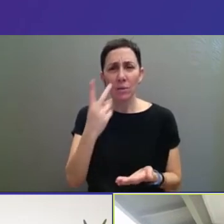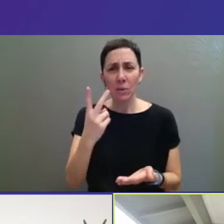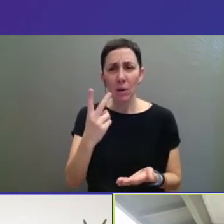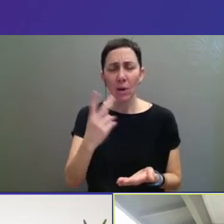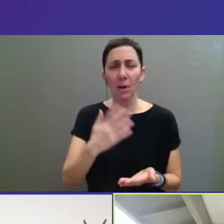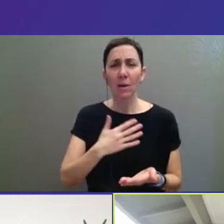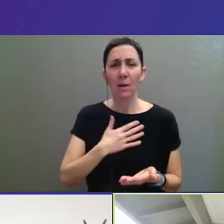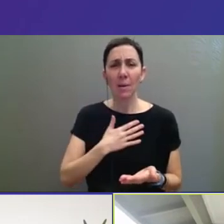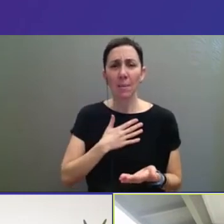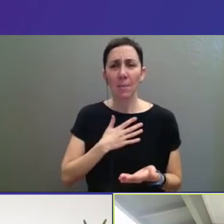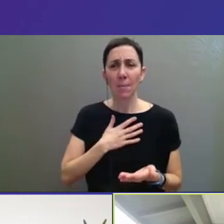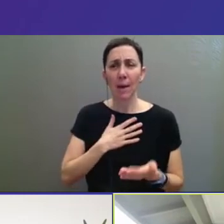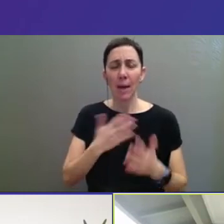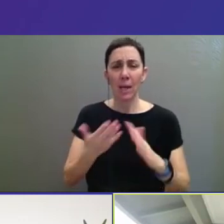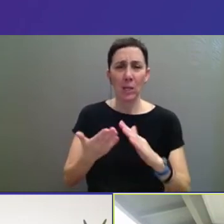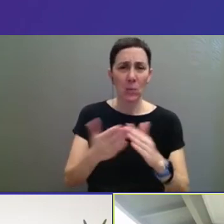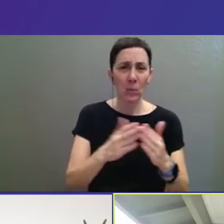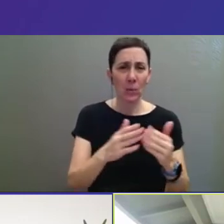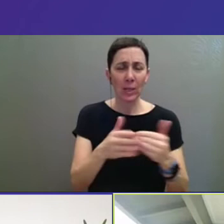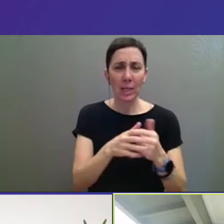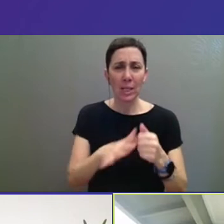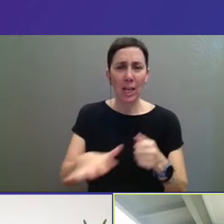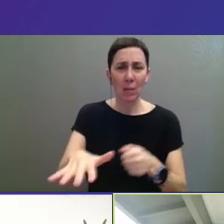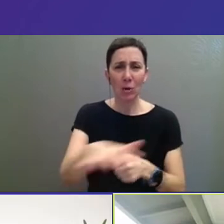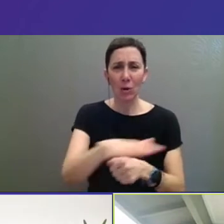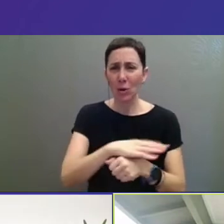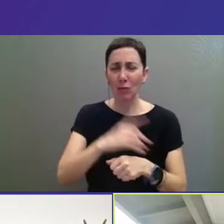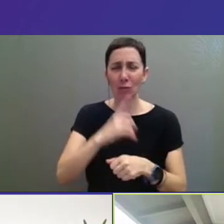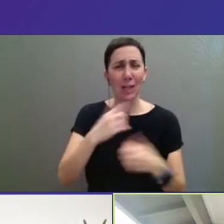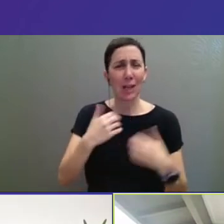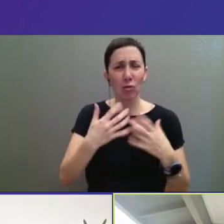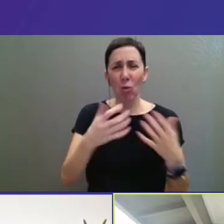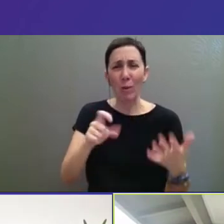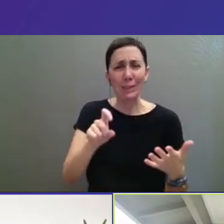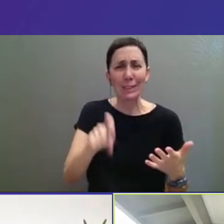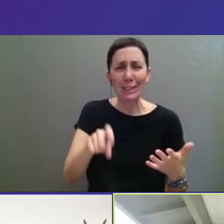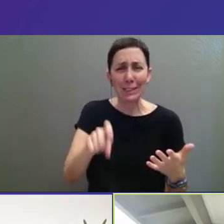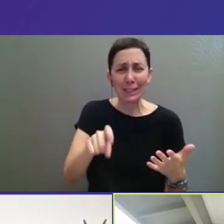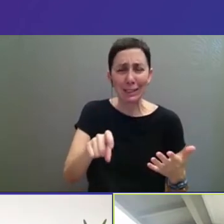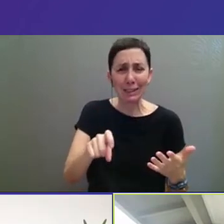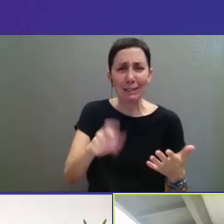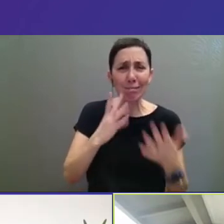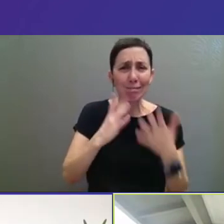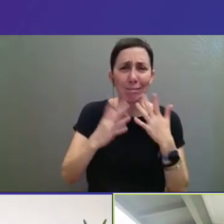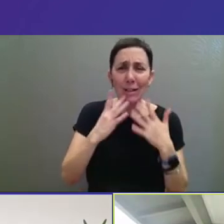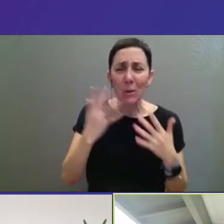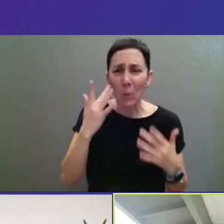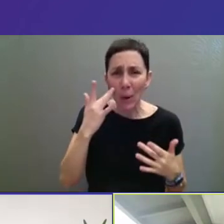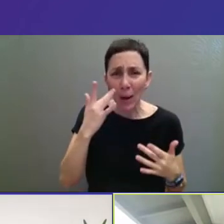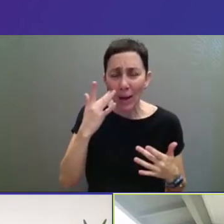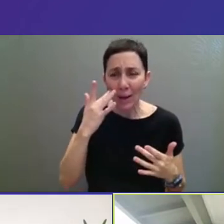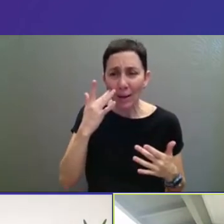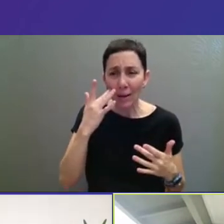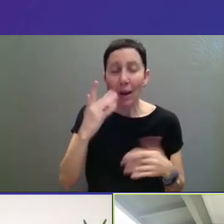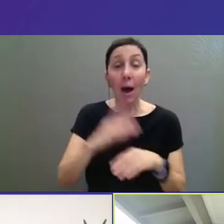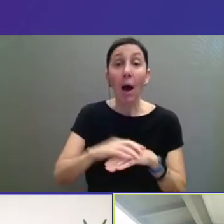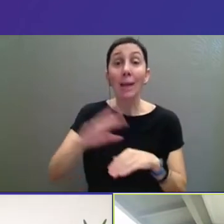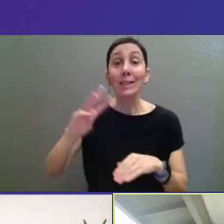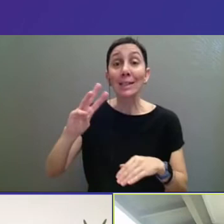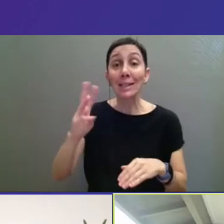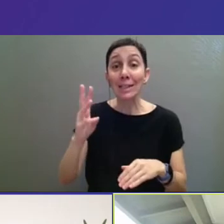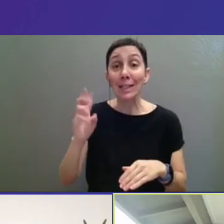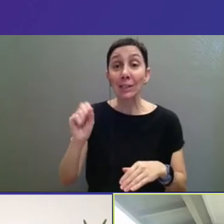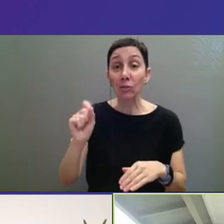physically our neighborhood, in need, when there was an explosion on 6th Street in